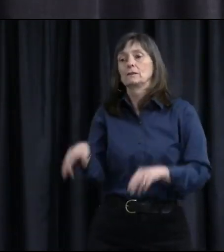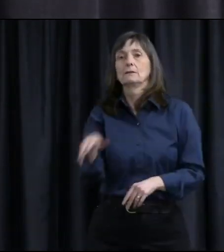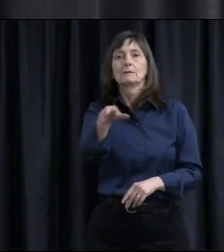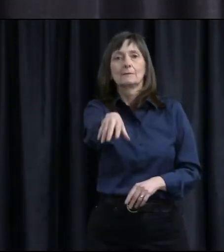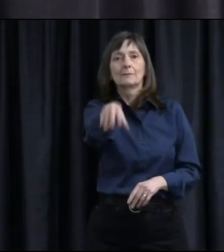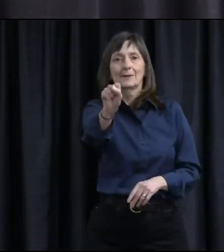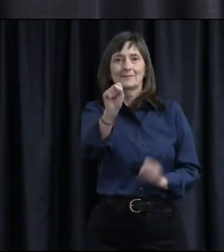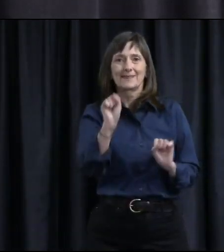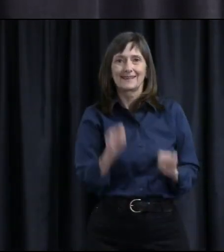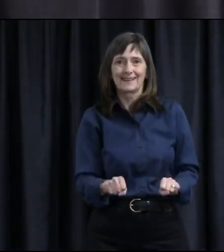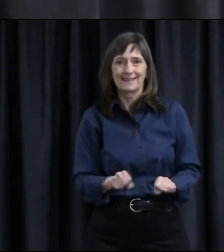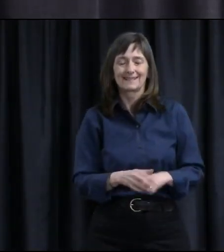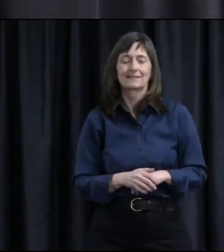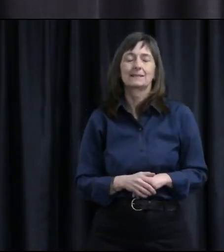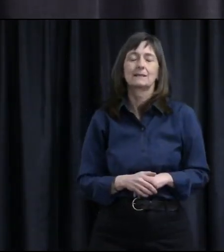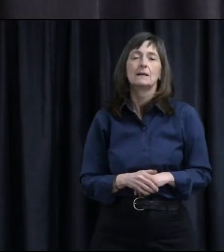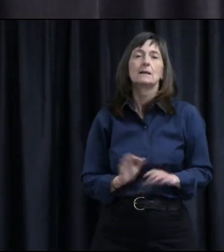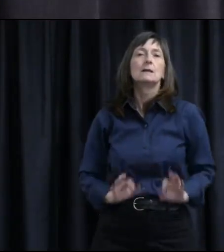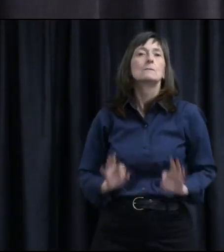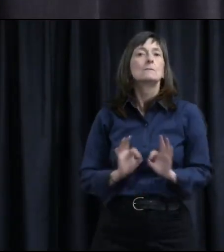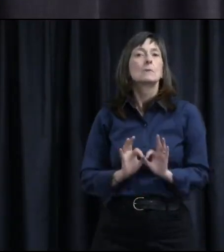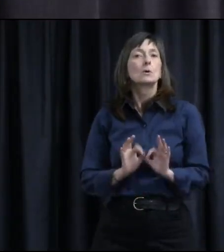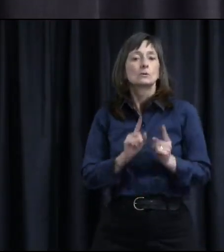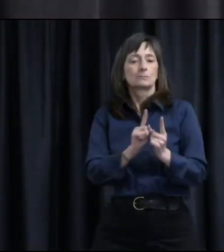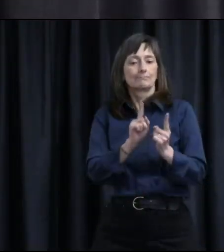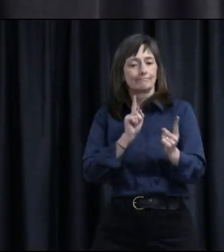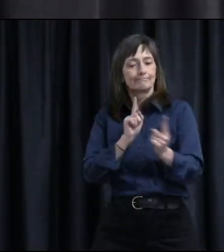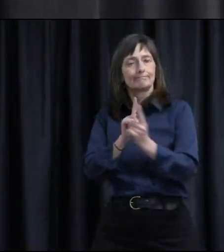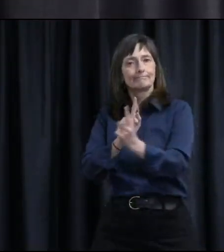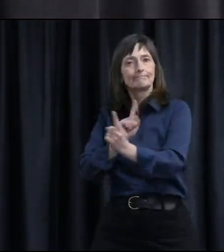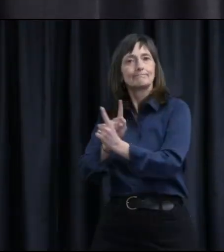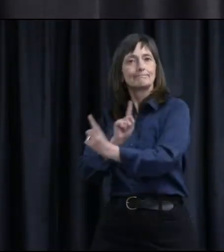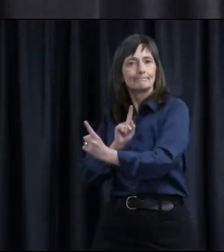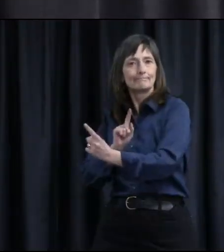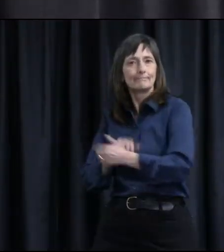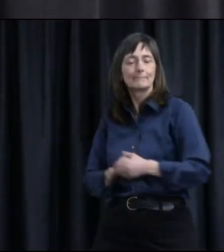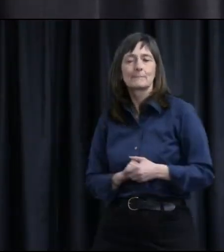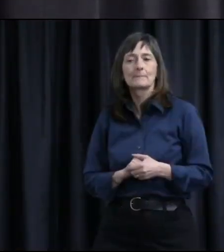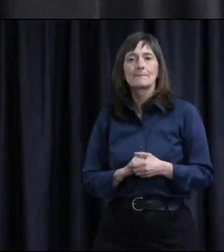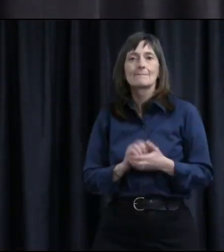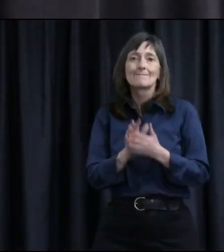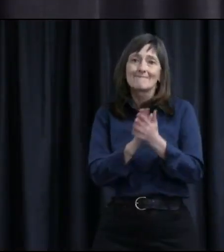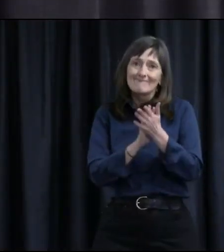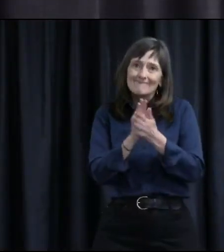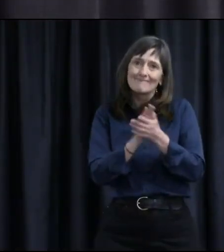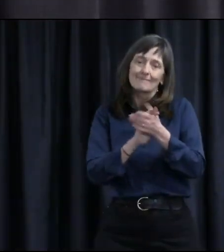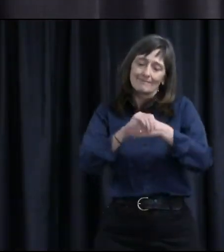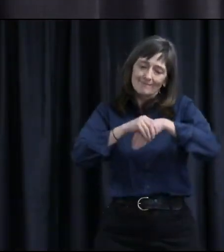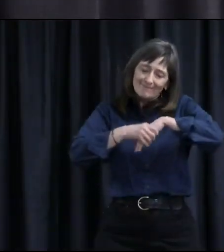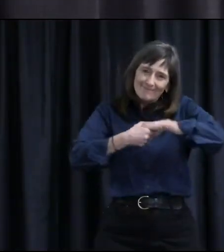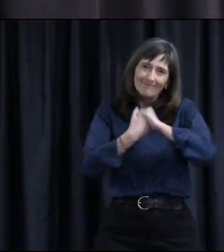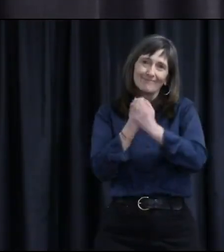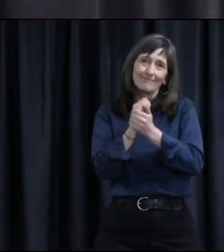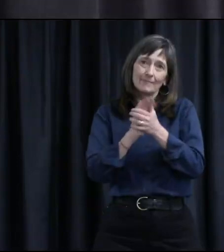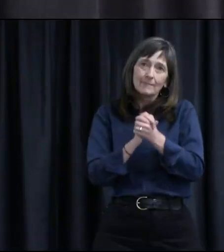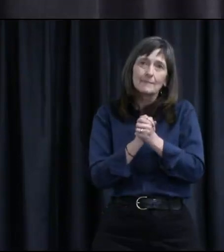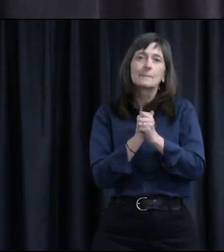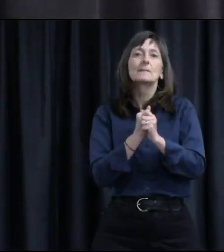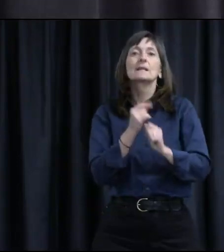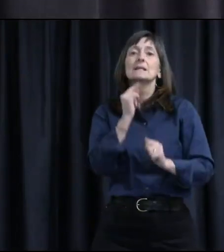sure you practice that. And washing. So I'm asking people in our province to take this